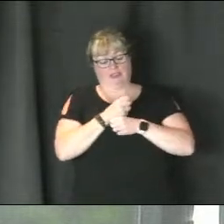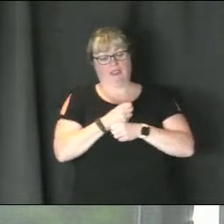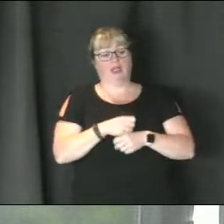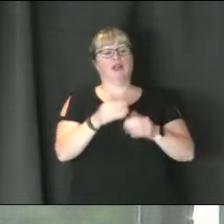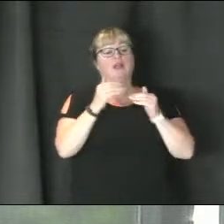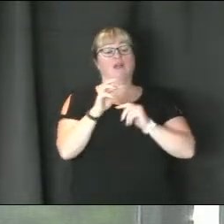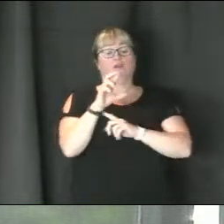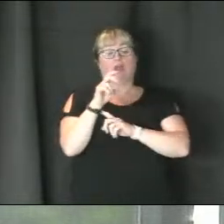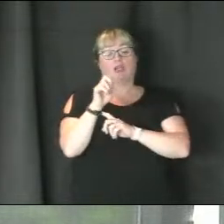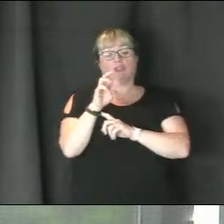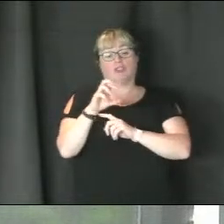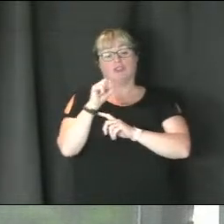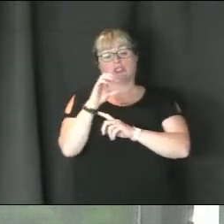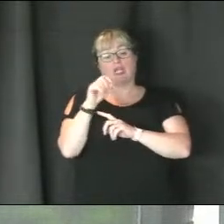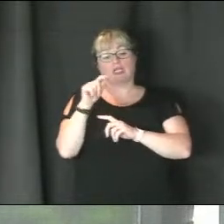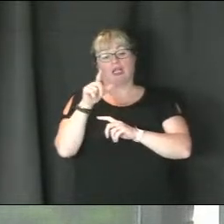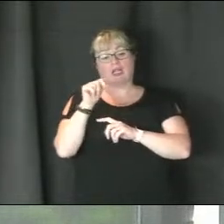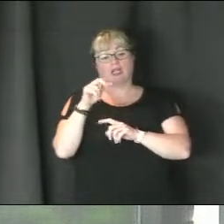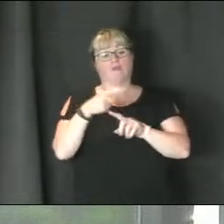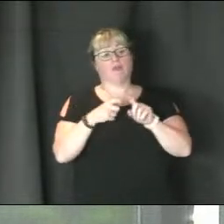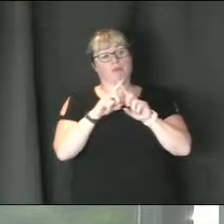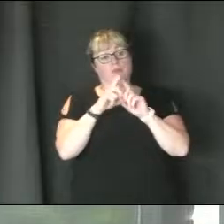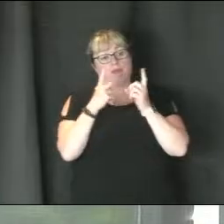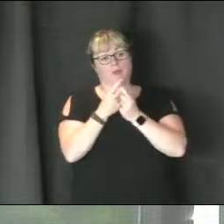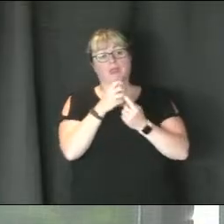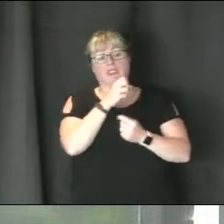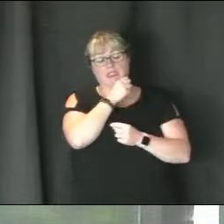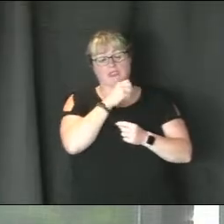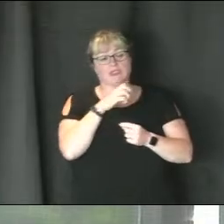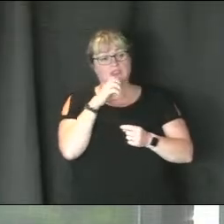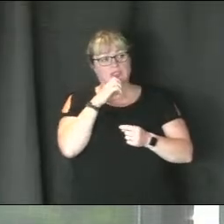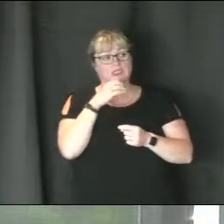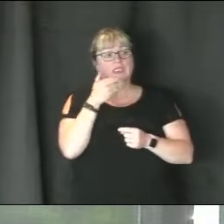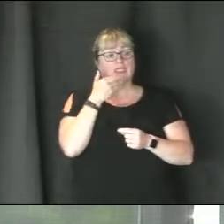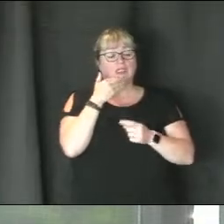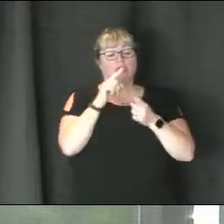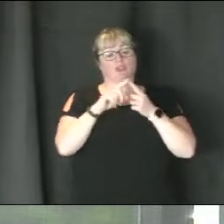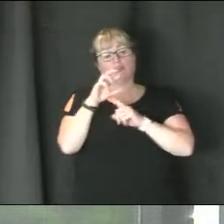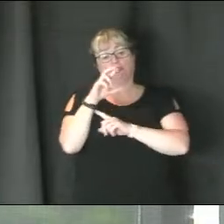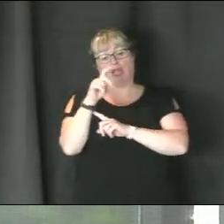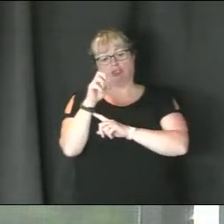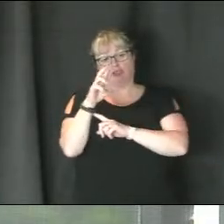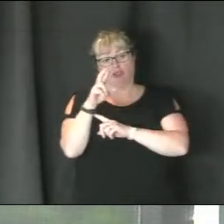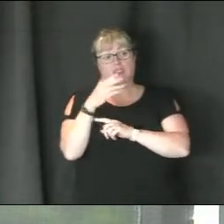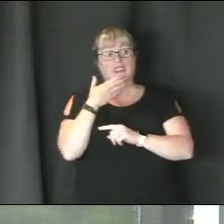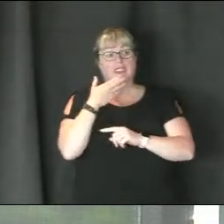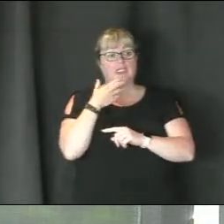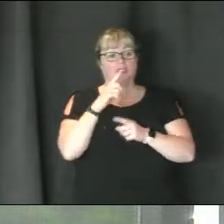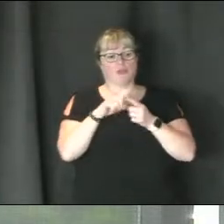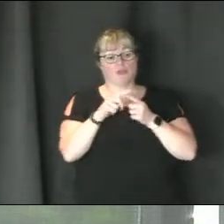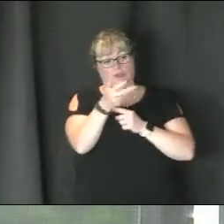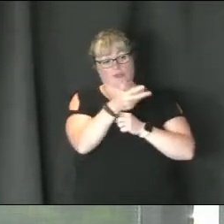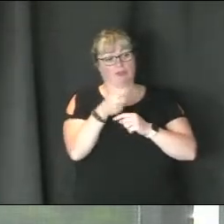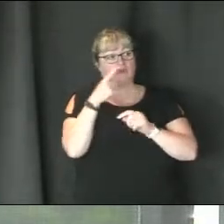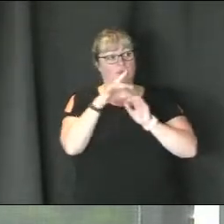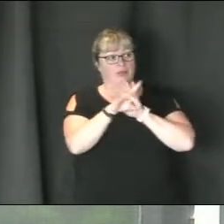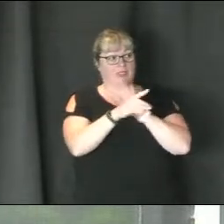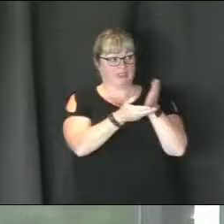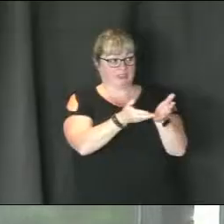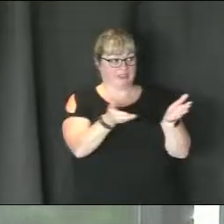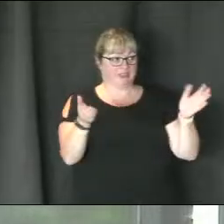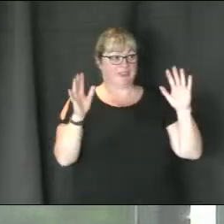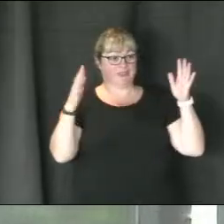Roger Scotland from the Department of Seniors. So thank you over here. Roger is over to my right. So thank you, folks, and I'll give you applause for that.